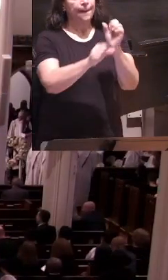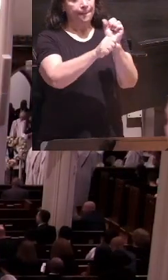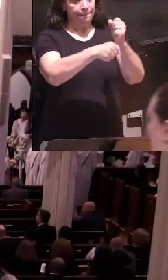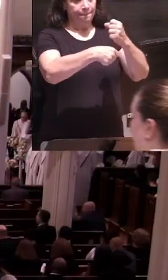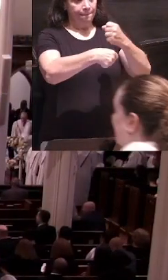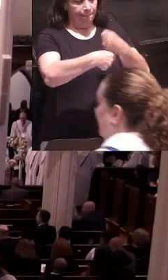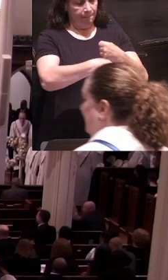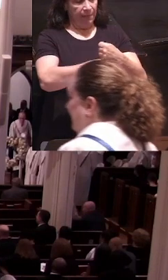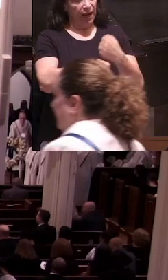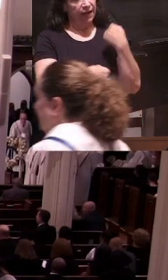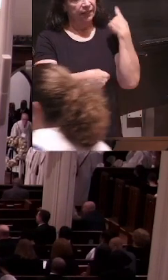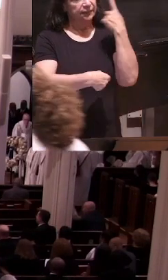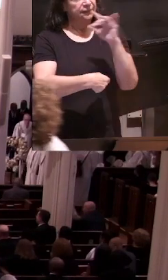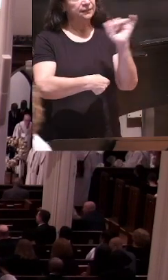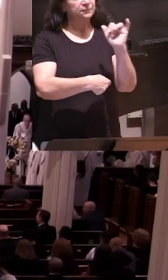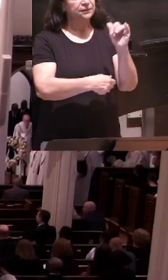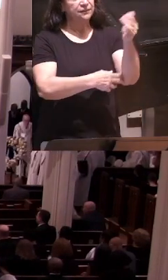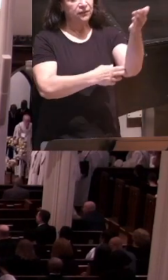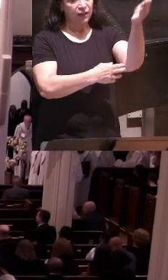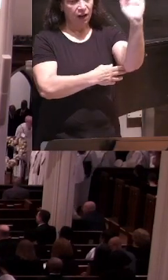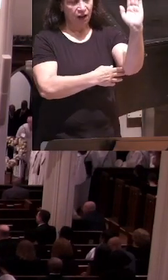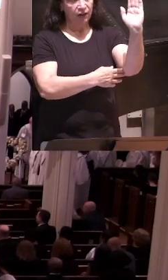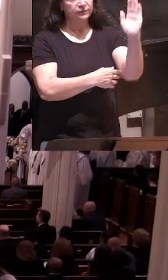made in the image of God,